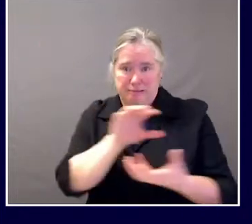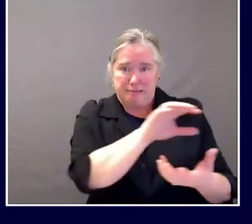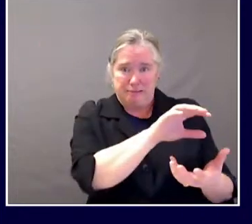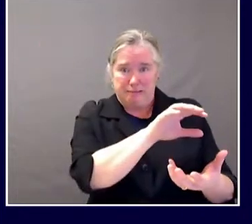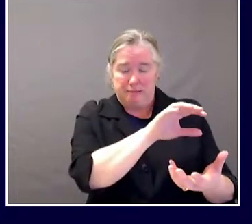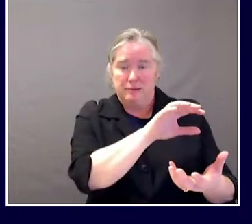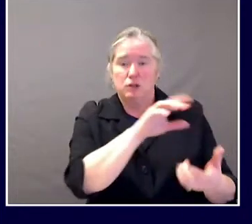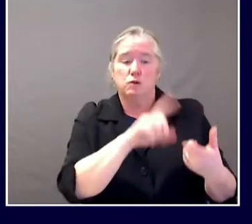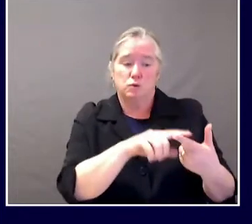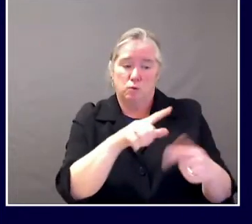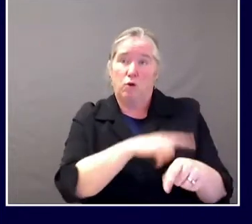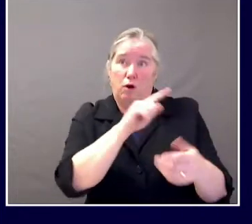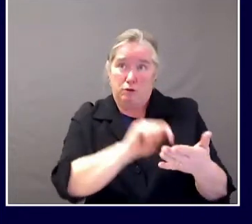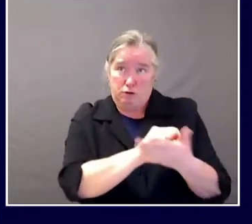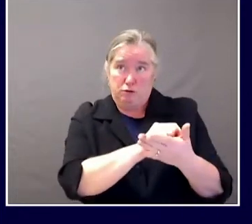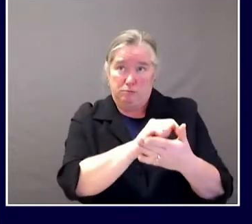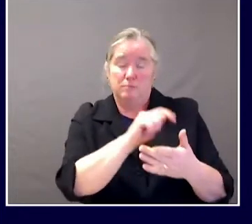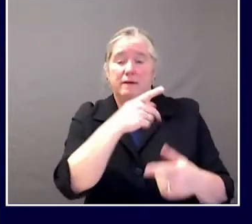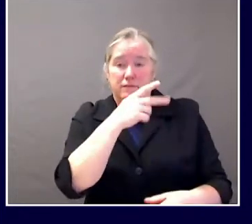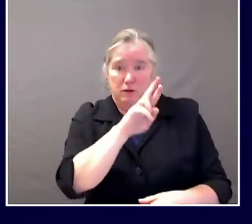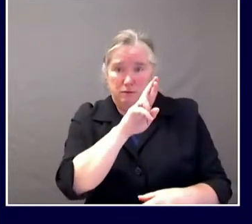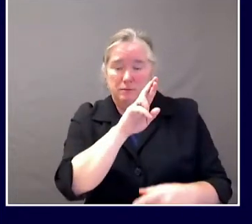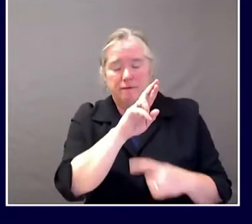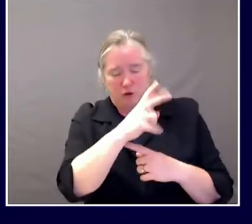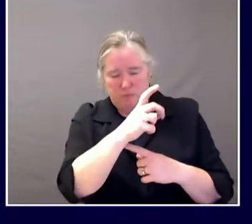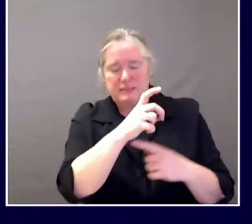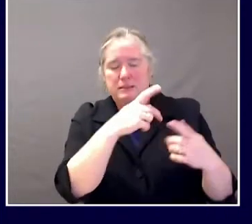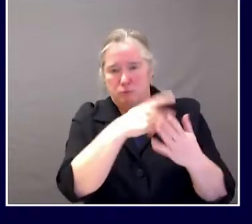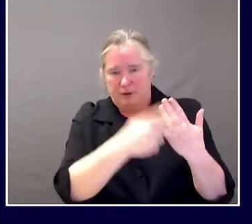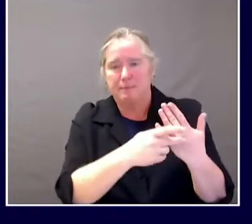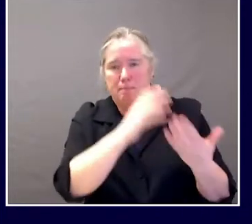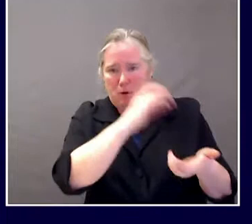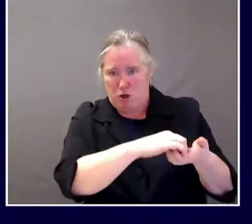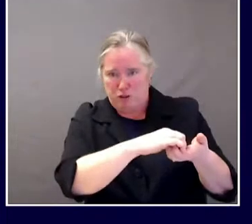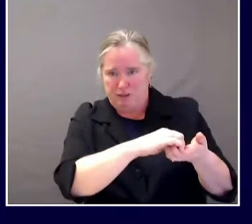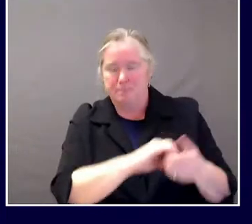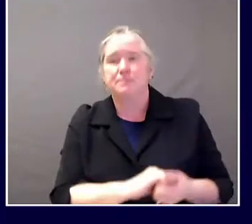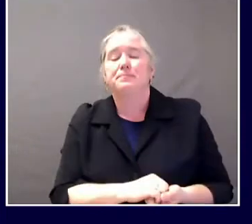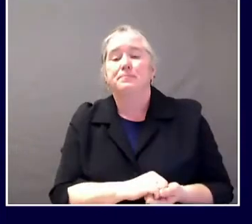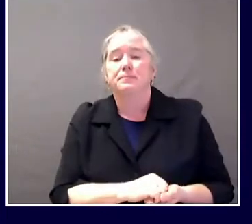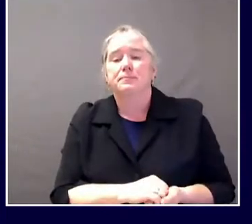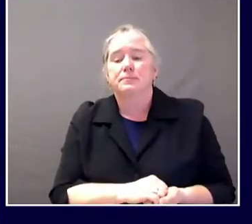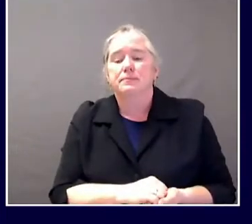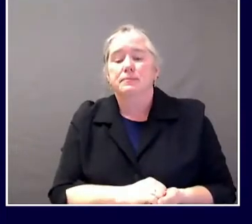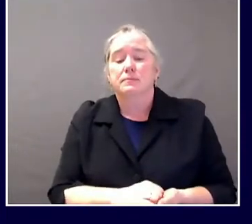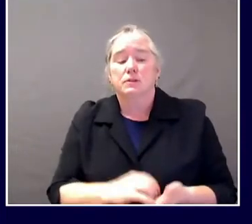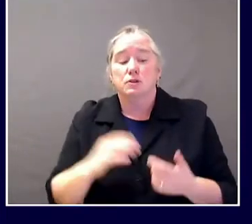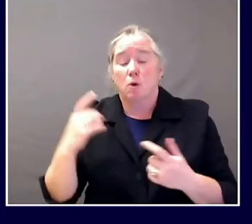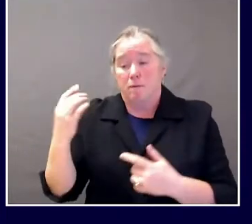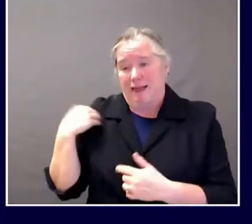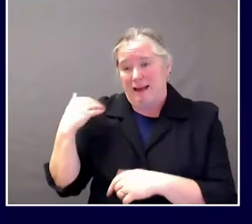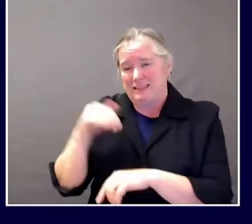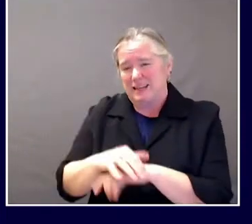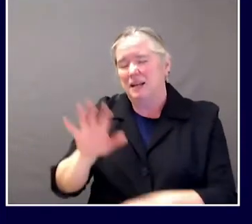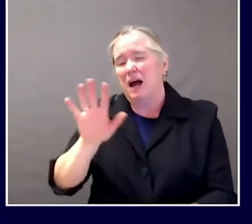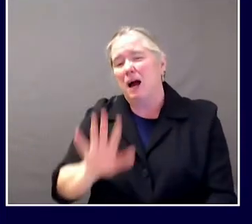program. So as of last night, Maine had been allocated about